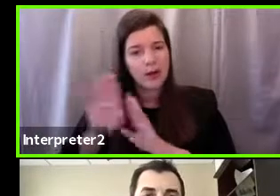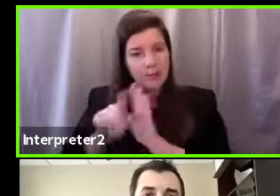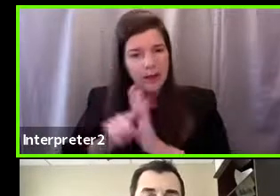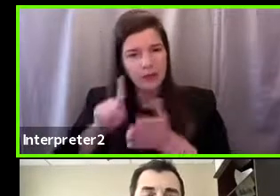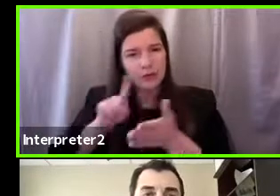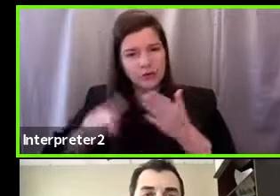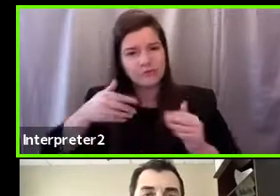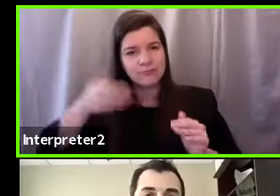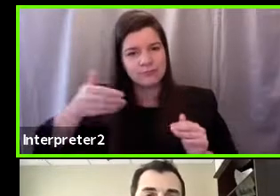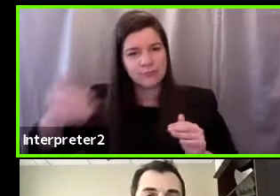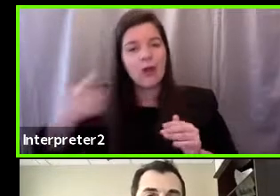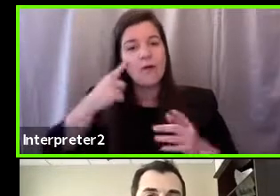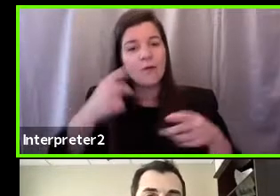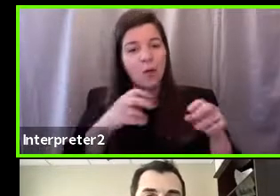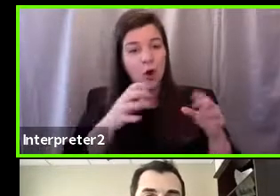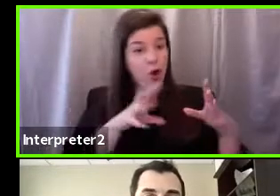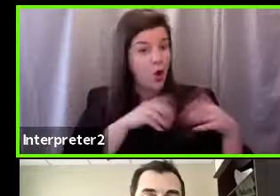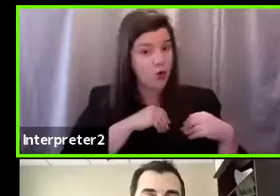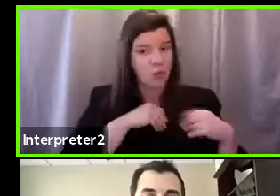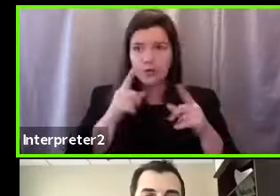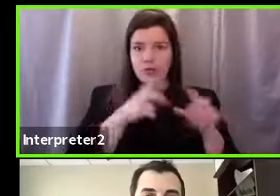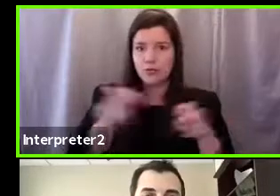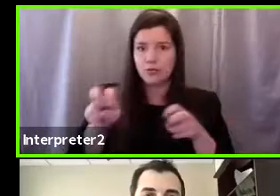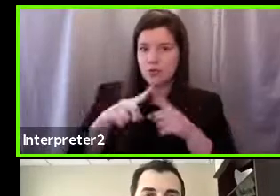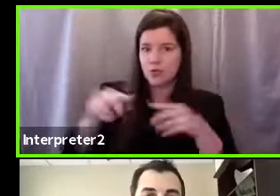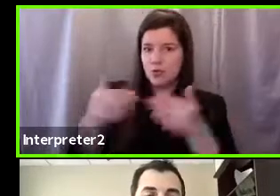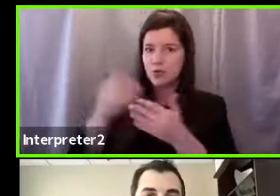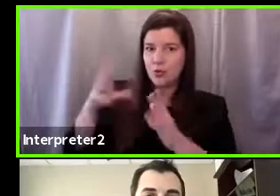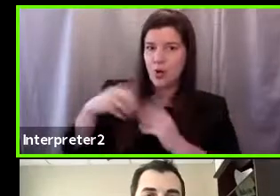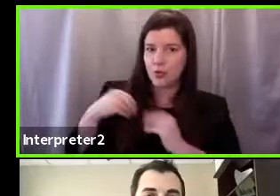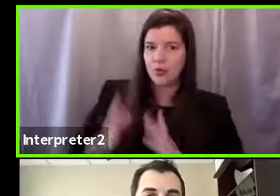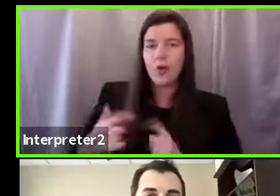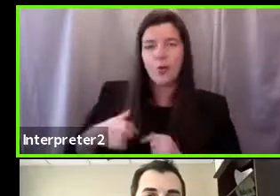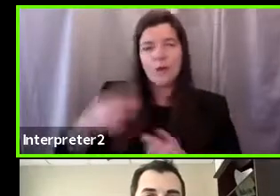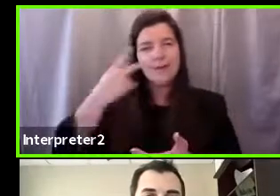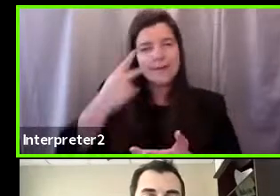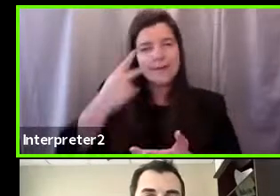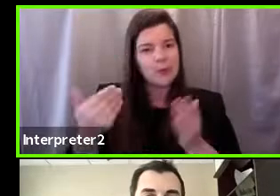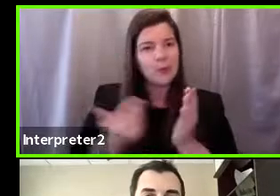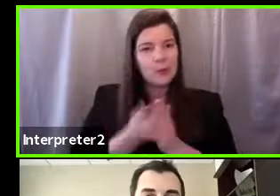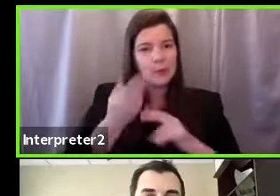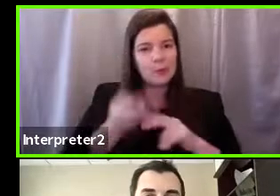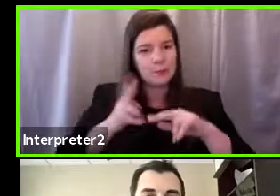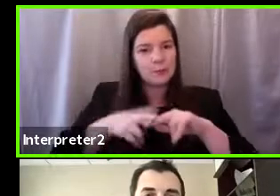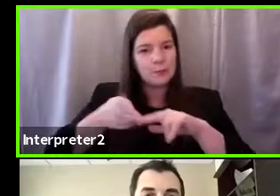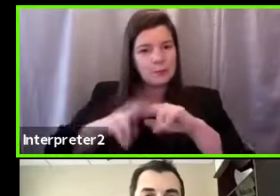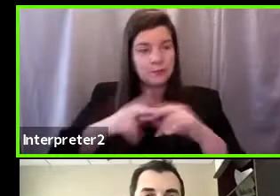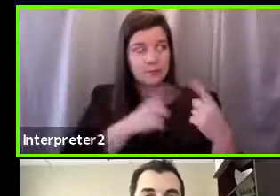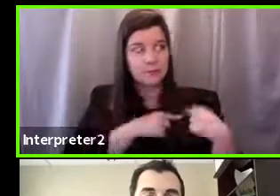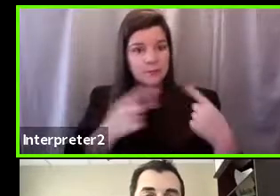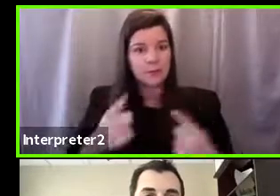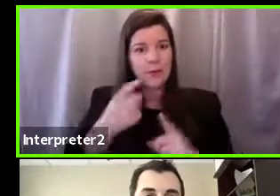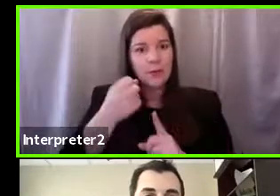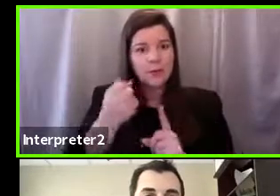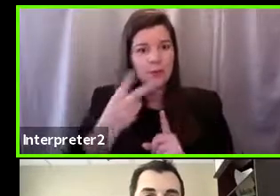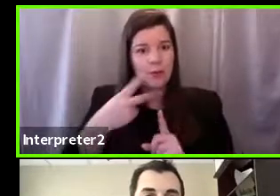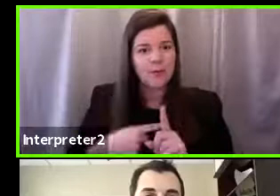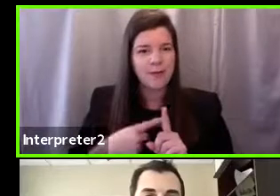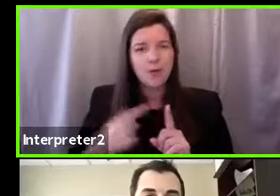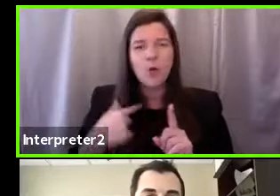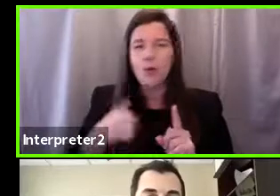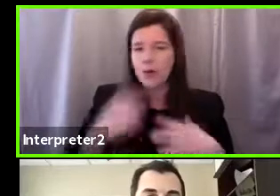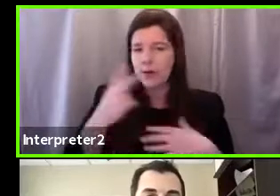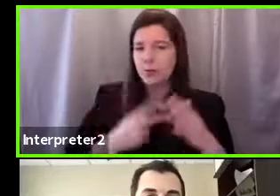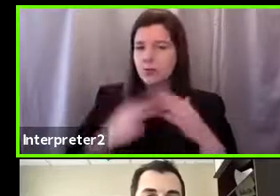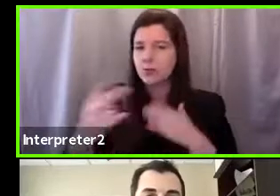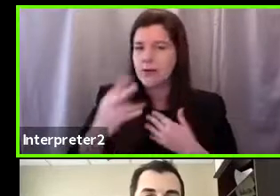checks on transfers of ownership, which we've seen significant increases in over the past 12 months. So we do anticipate that the